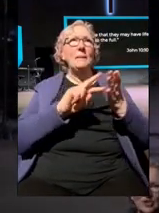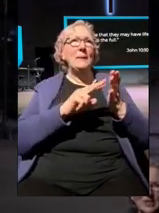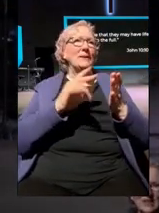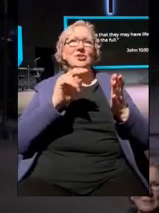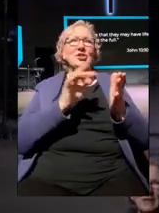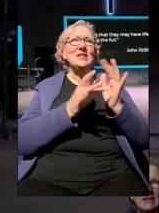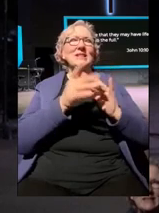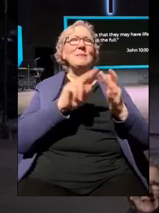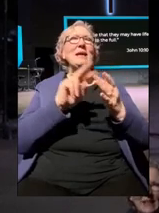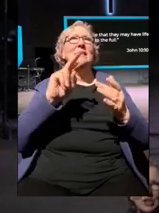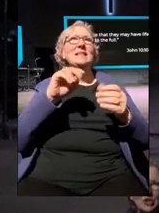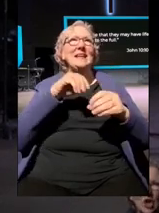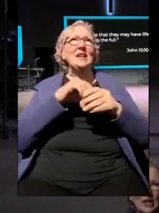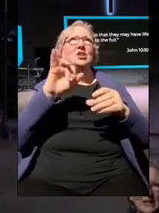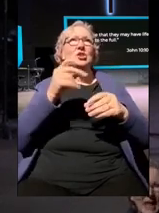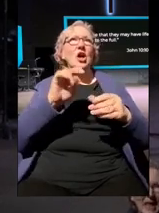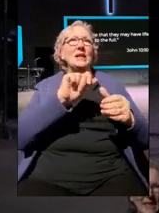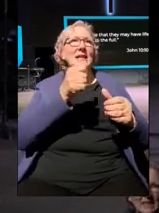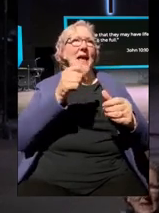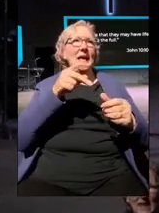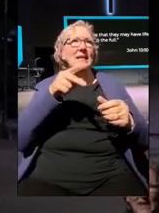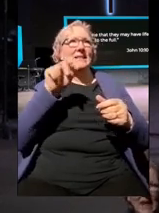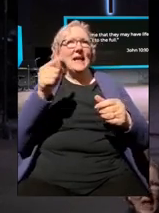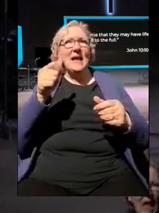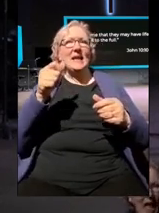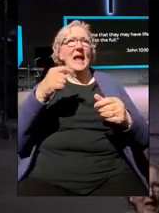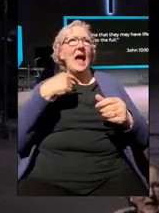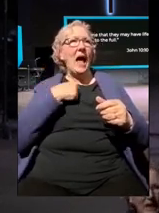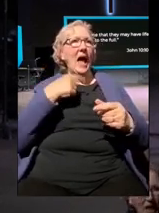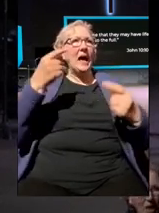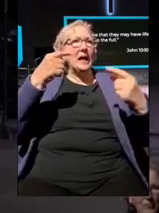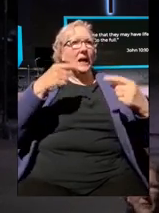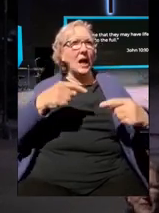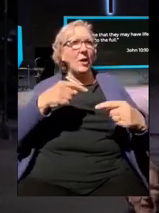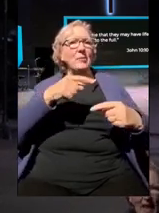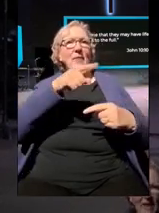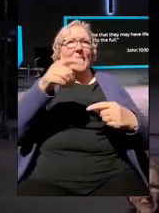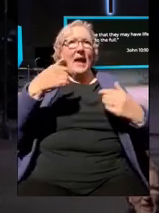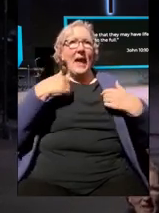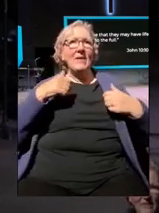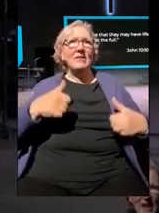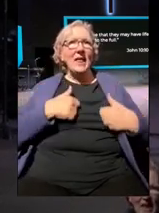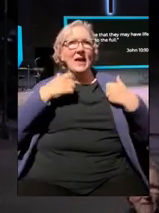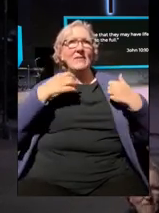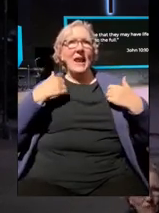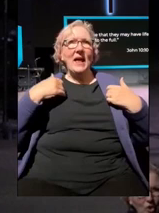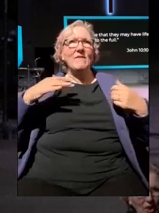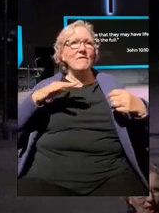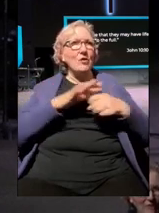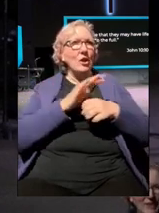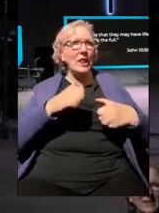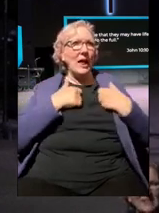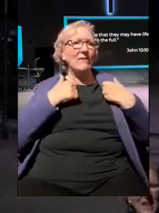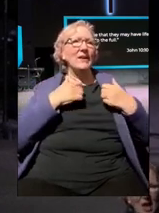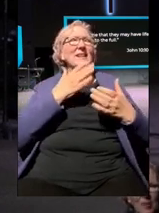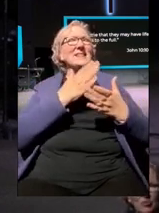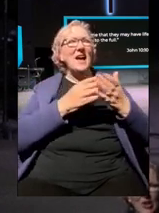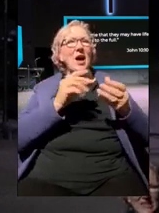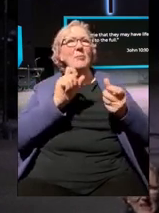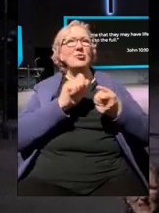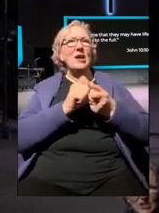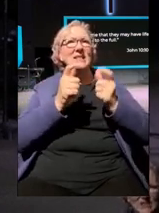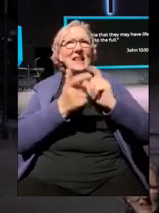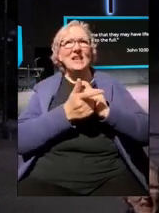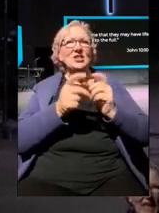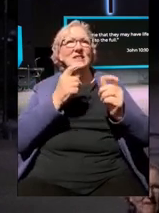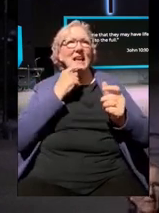they may have life and have it to the full." Some translations say that they might have it abundantly.